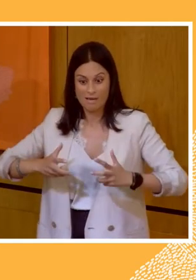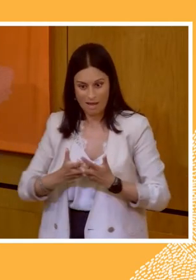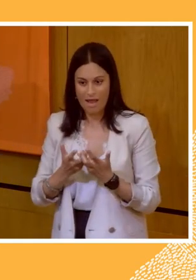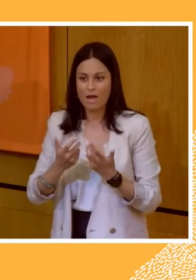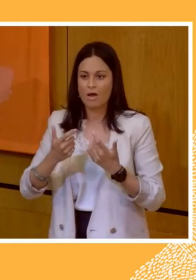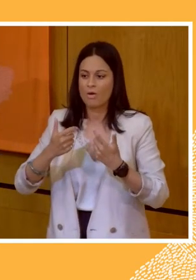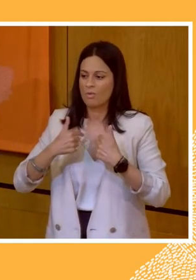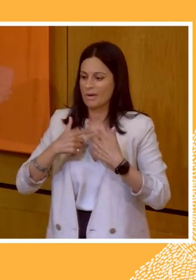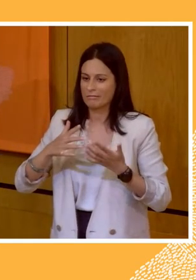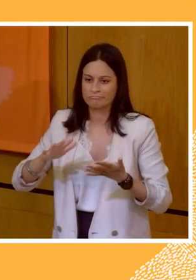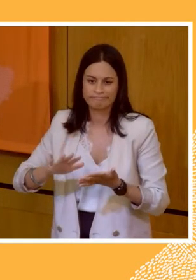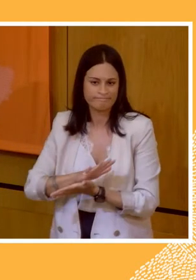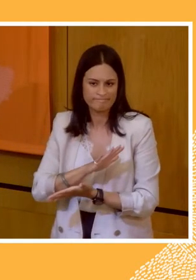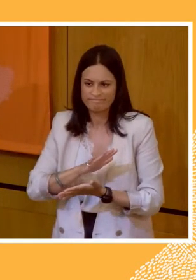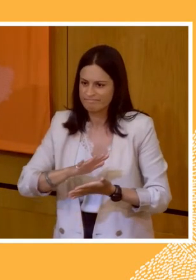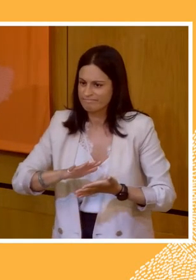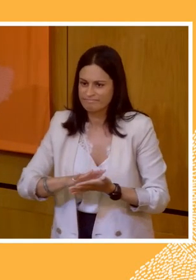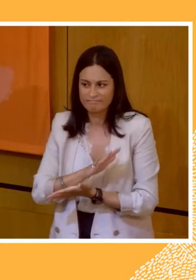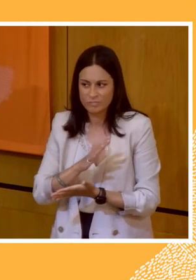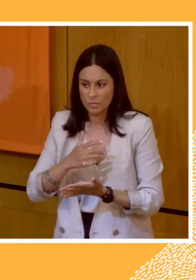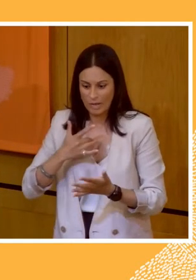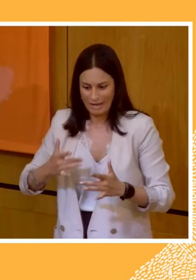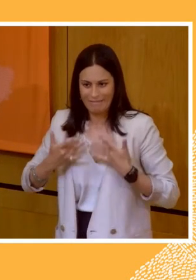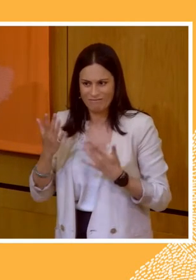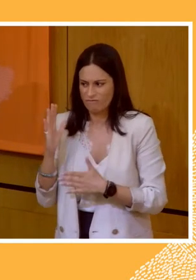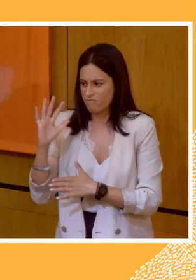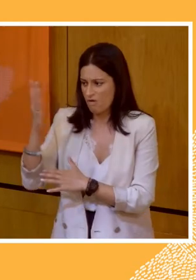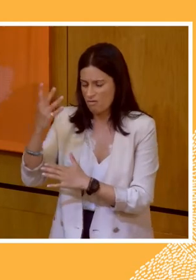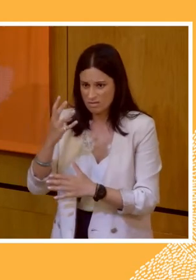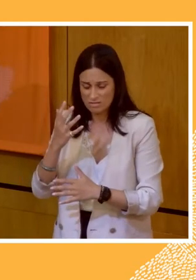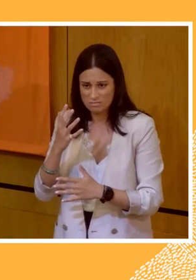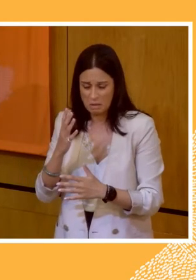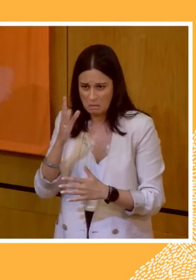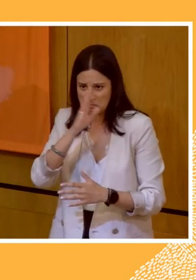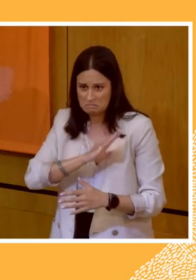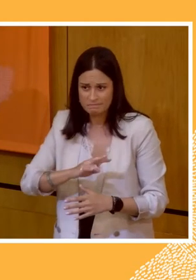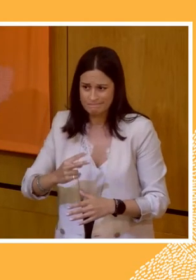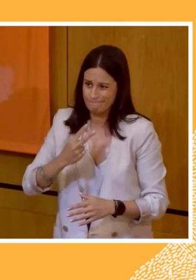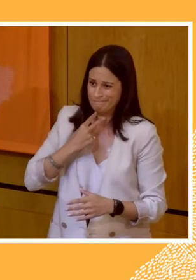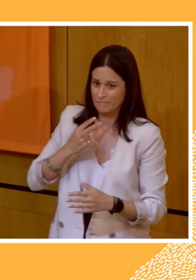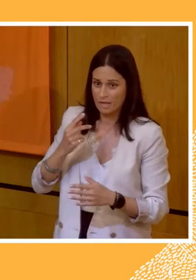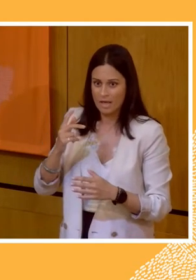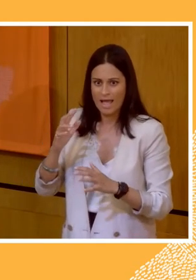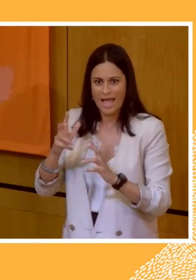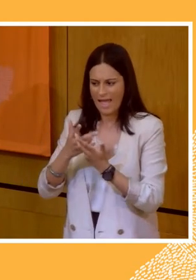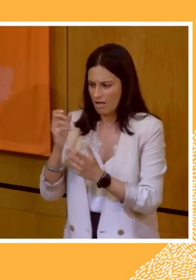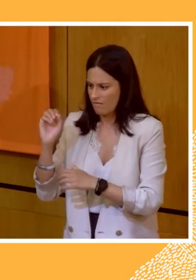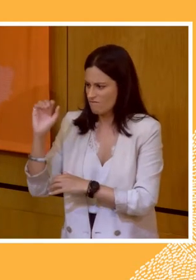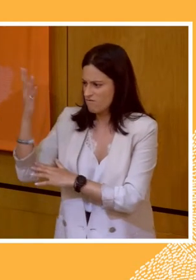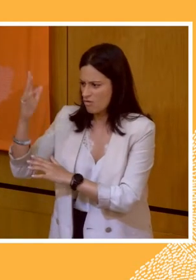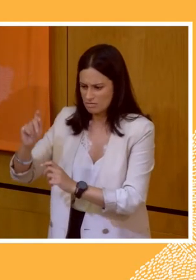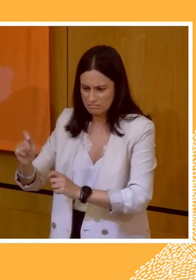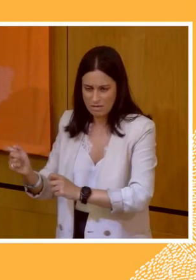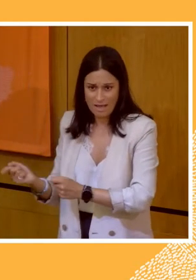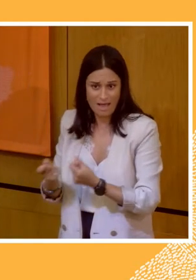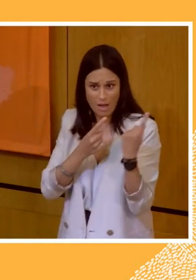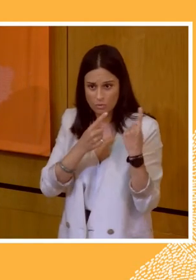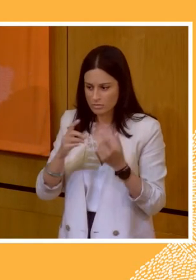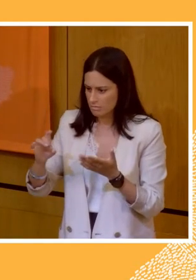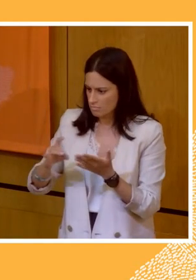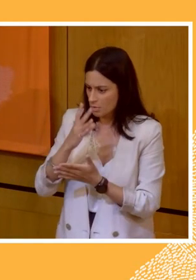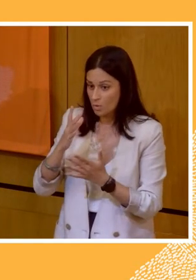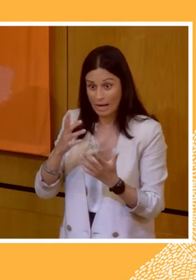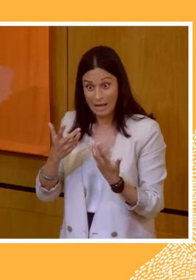were not happy leaving our forest, and how the forest sustained us, and how we lived with the